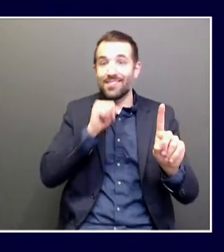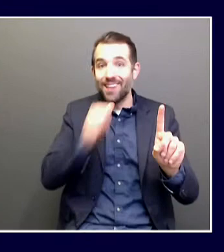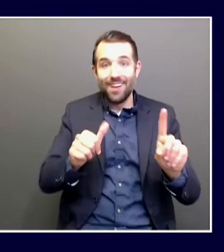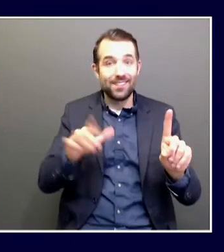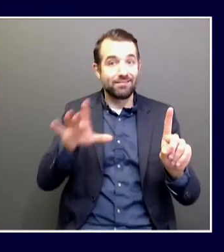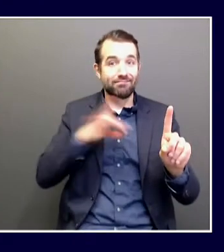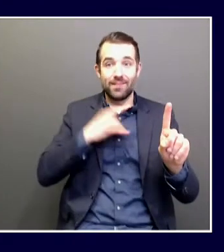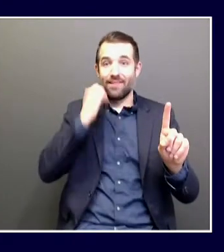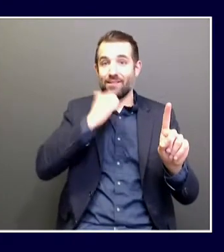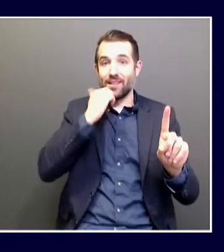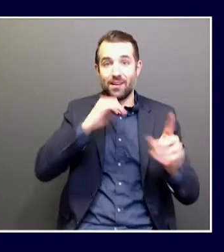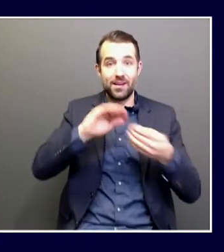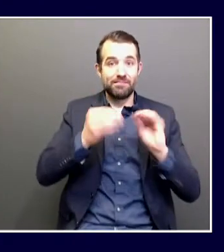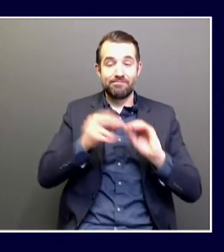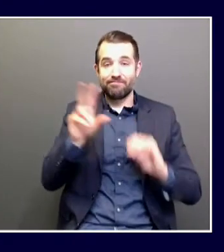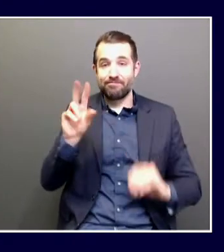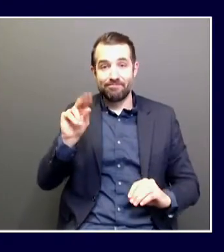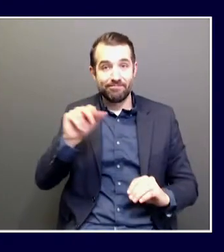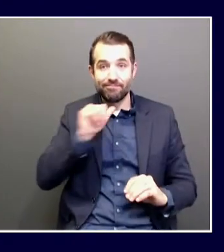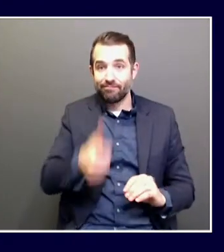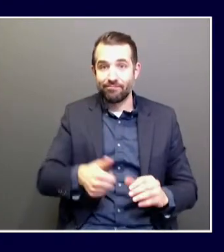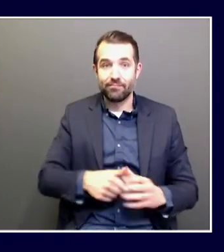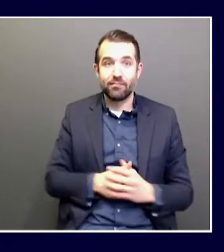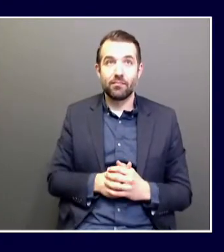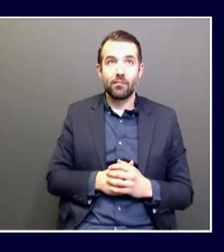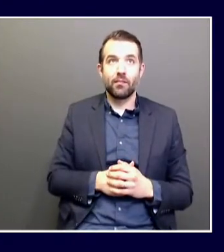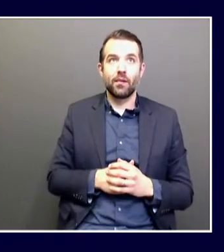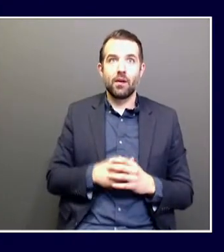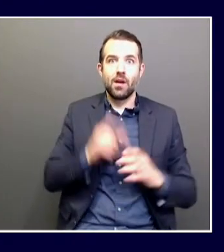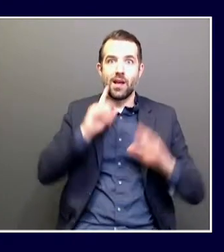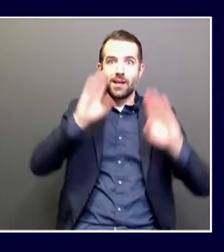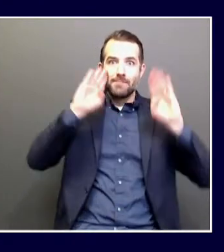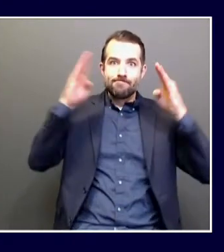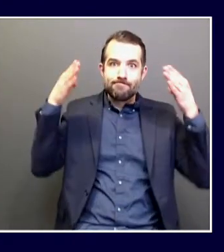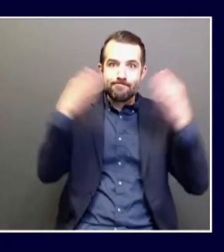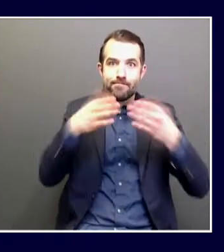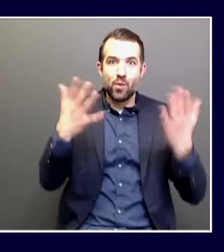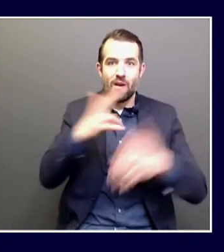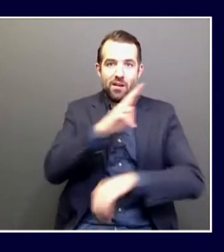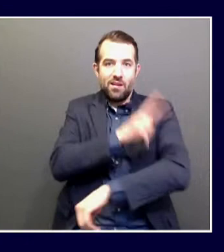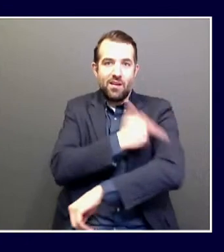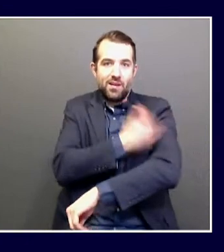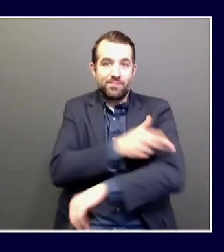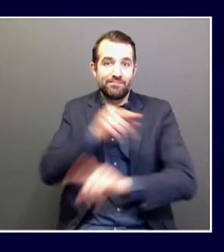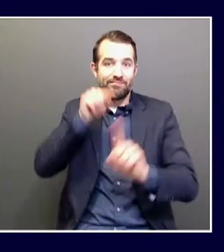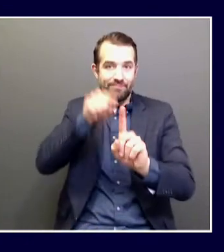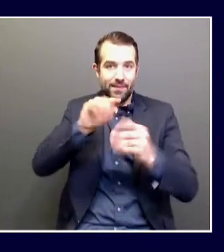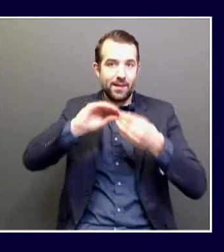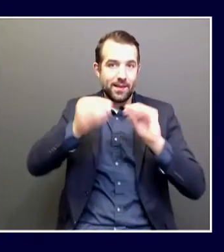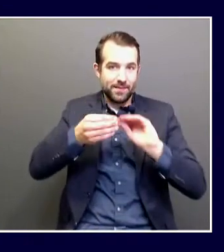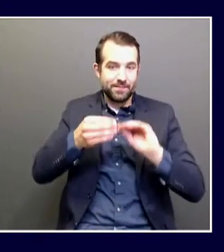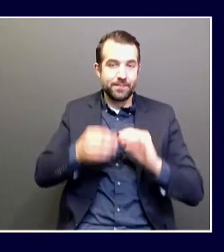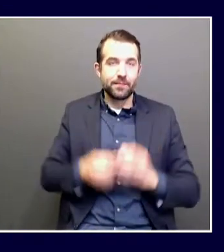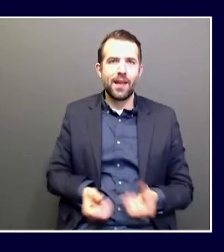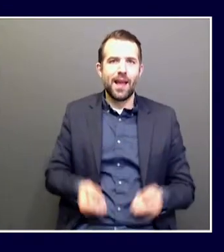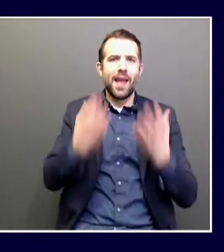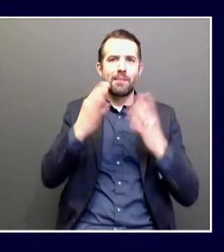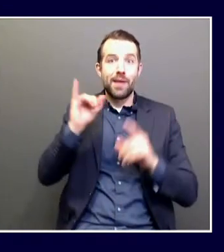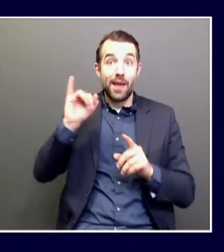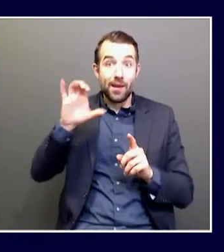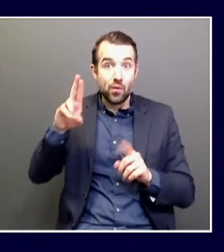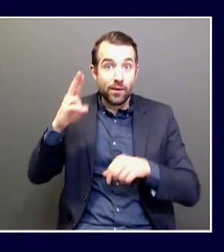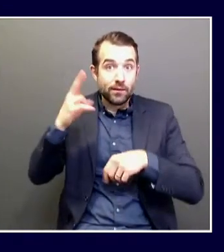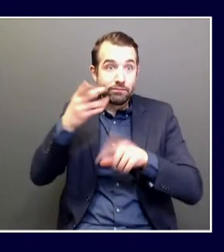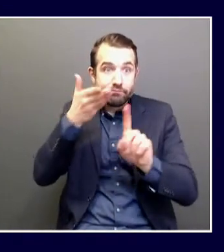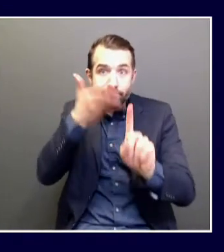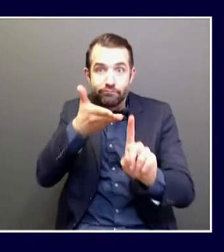more what we know about hospitalization, the fraction of hospitalized patients who are in the ICU, and the fraction of those